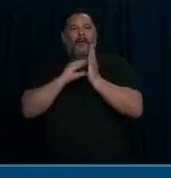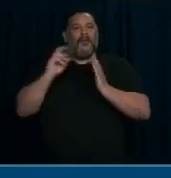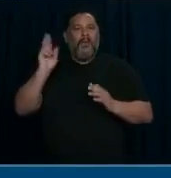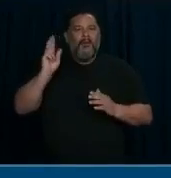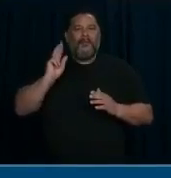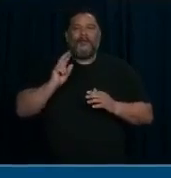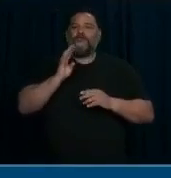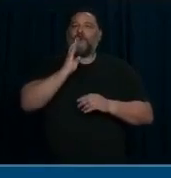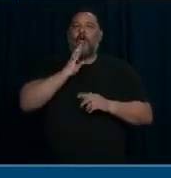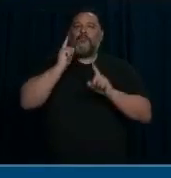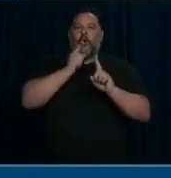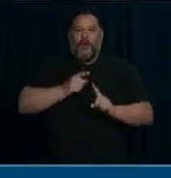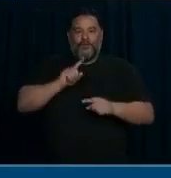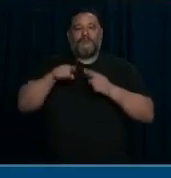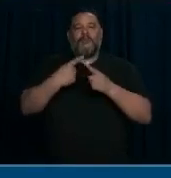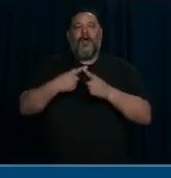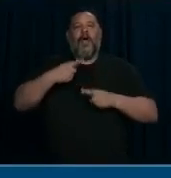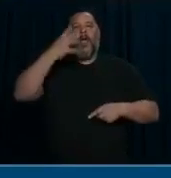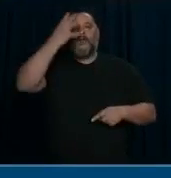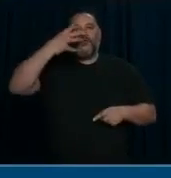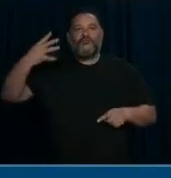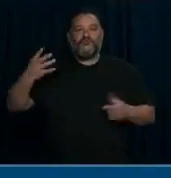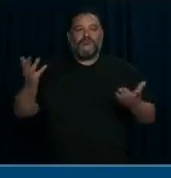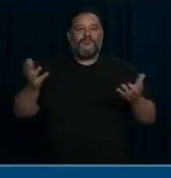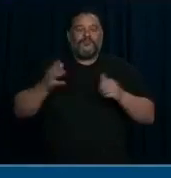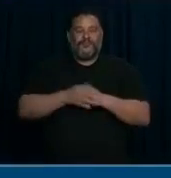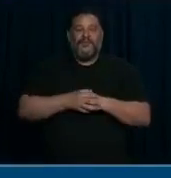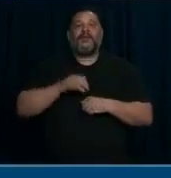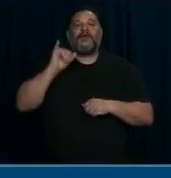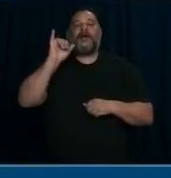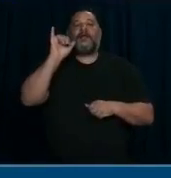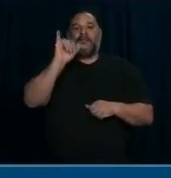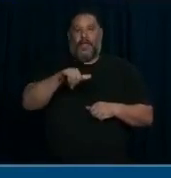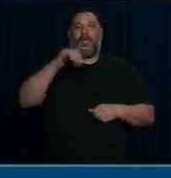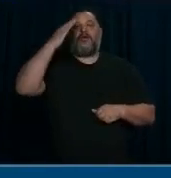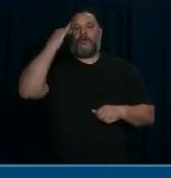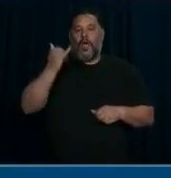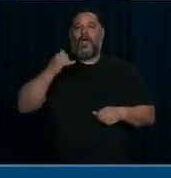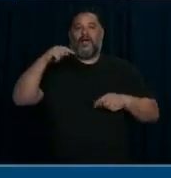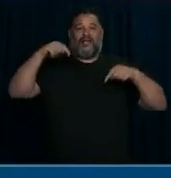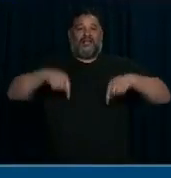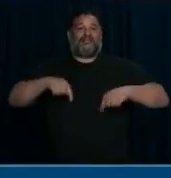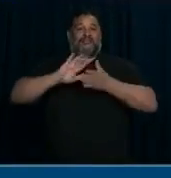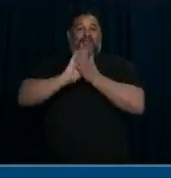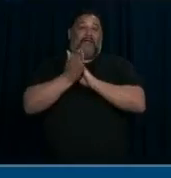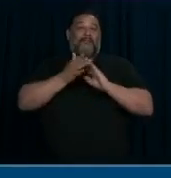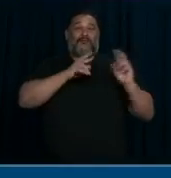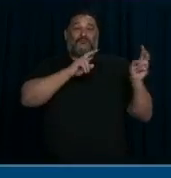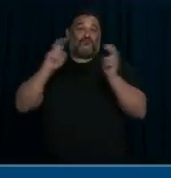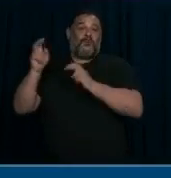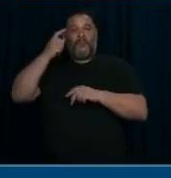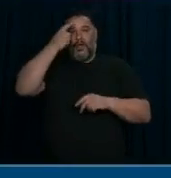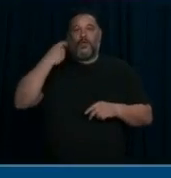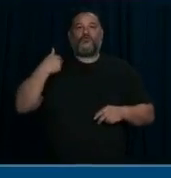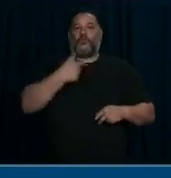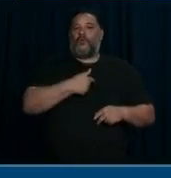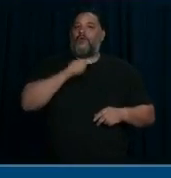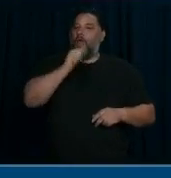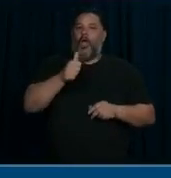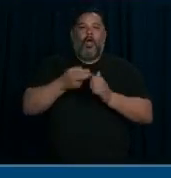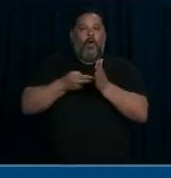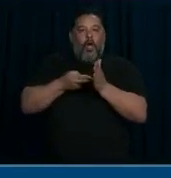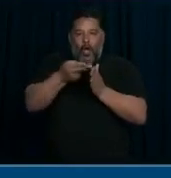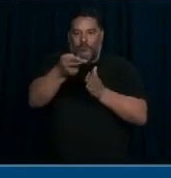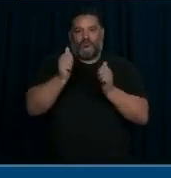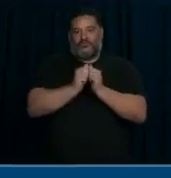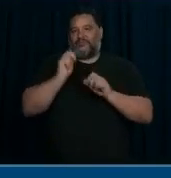about immigration. This is why this has become an issue, because we are not honest with people.